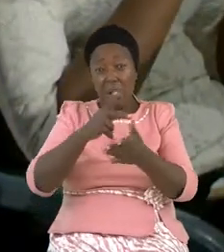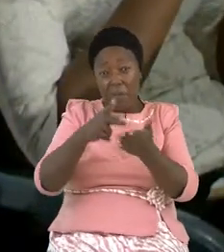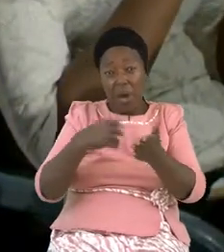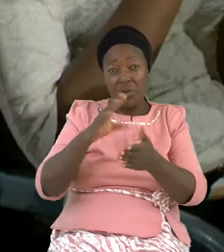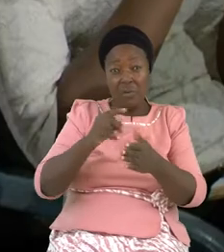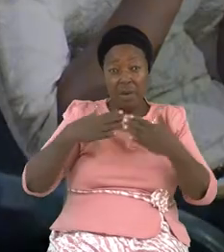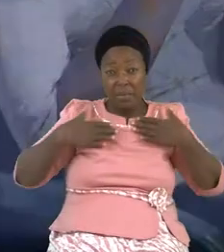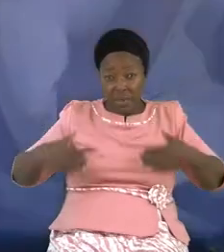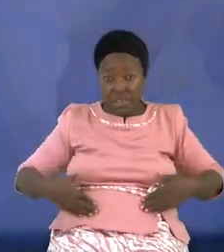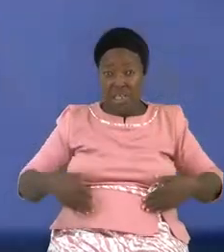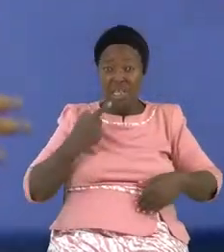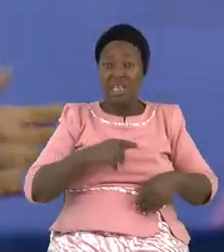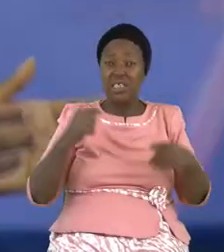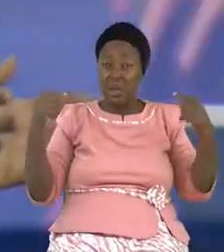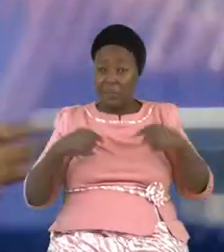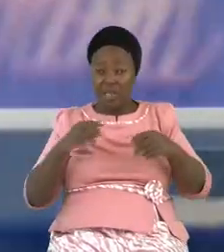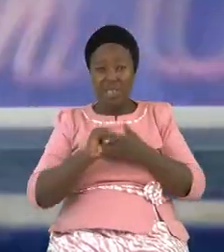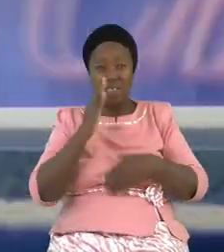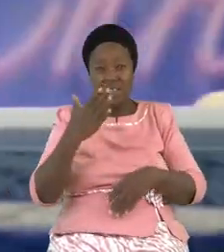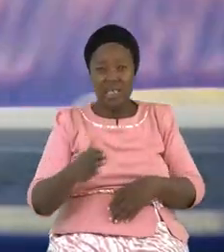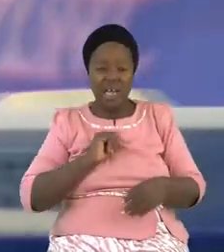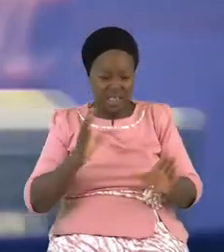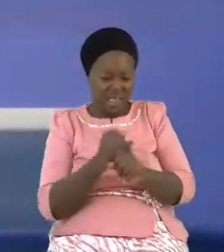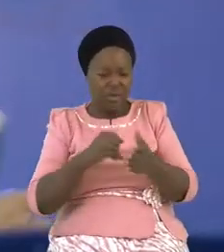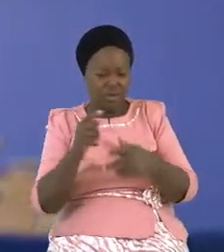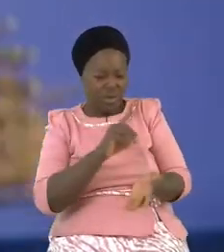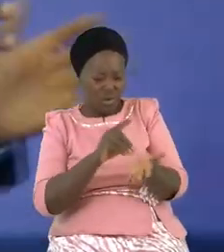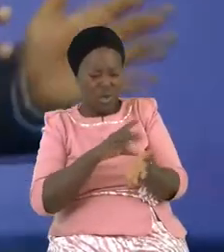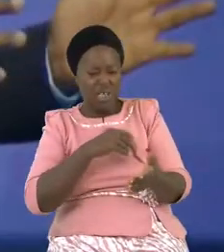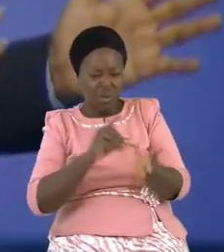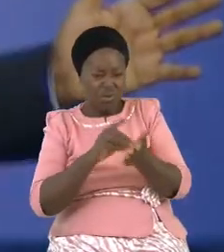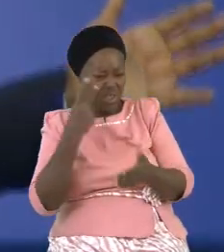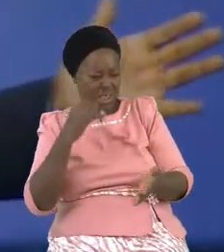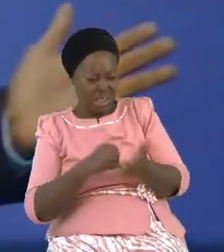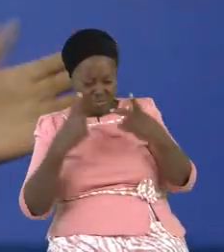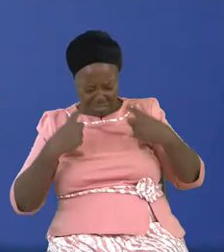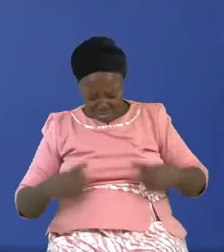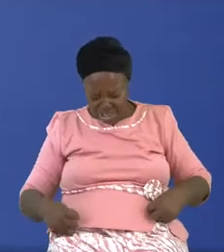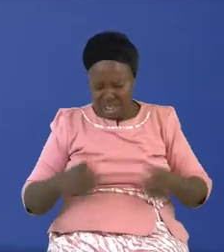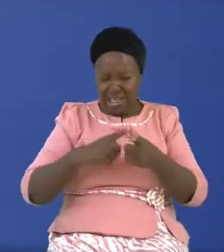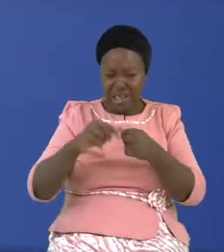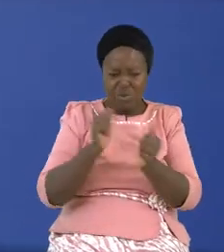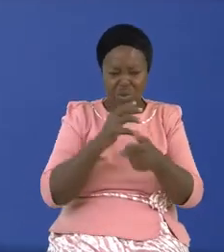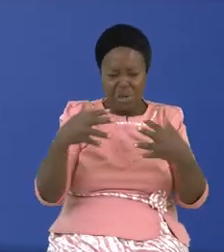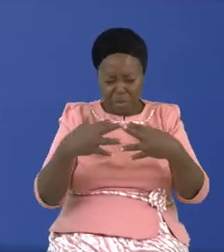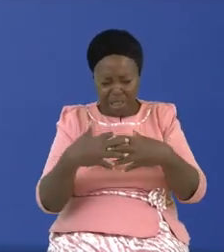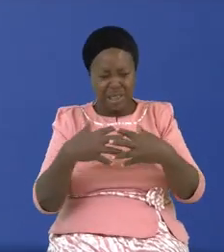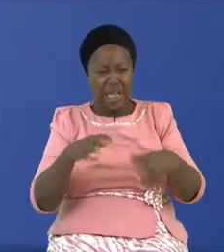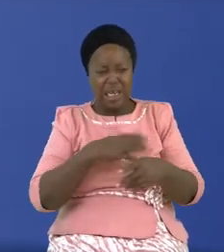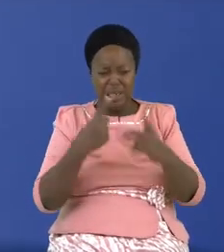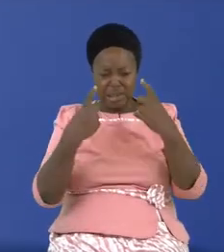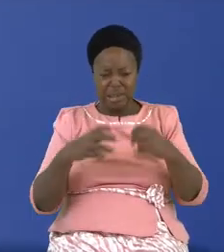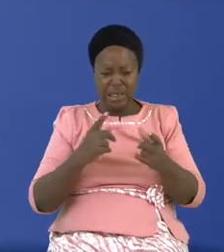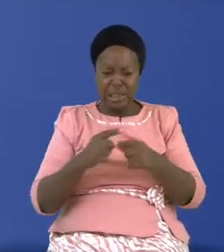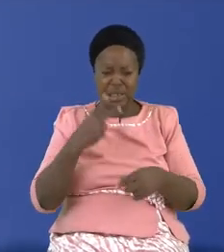that is there. I take it to the doctor, and the doctor looks at it with all his machine and x-ray. He says, man, you're